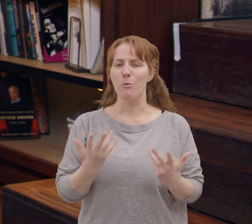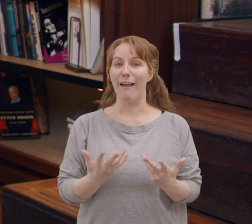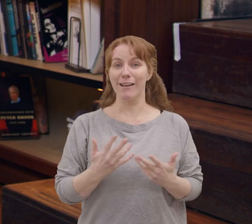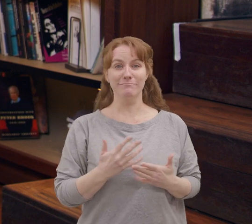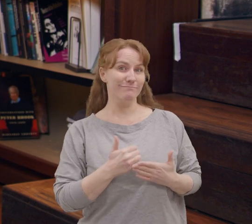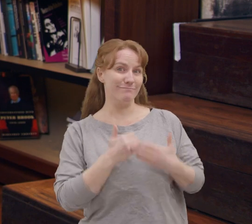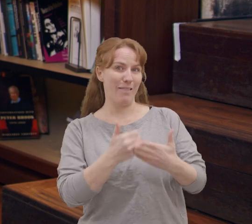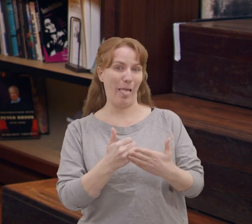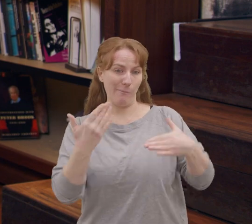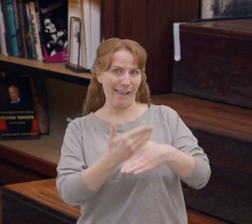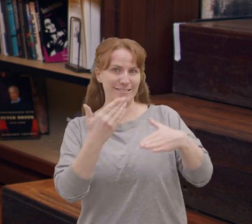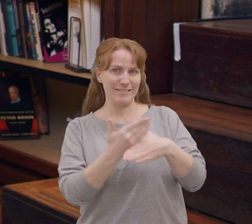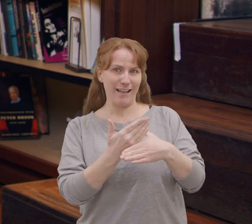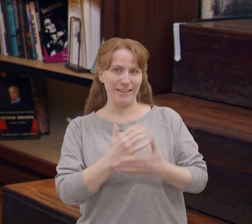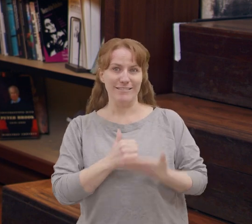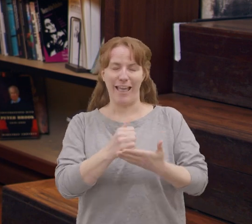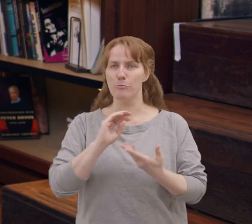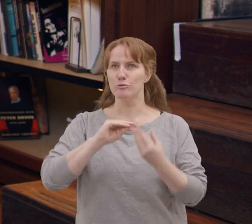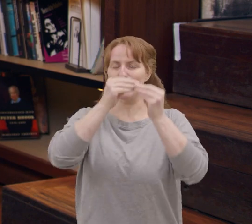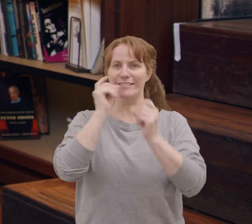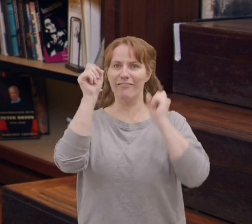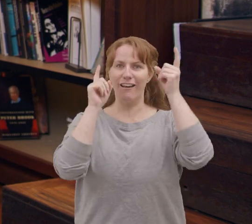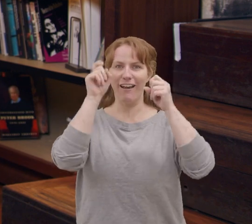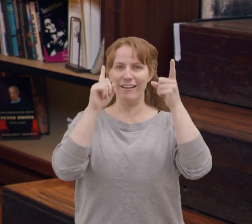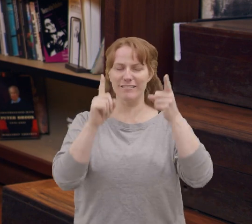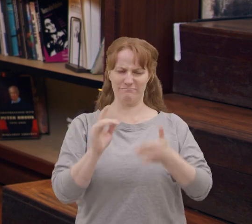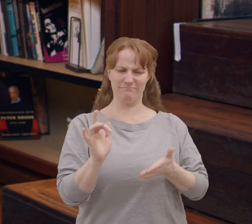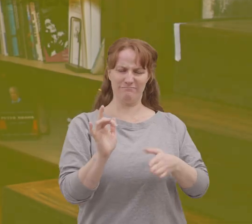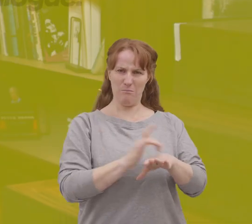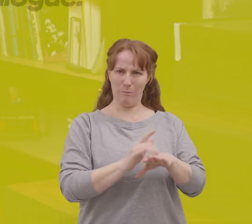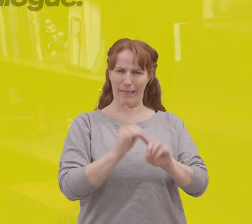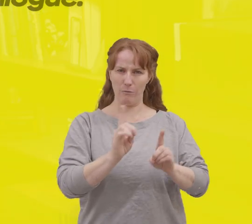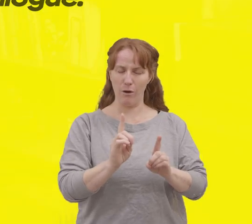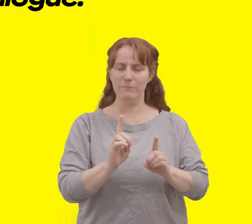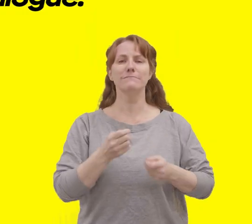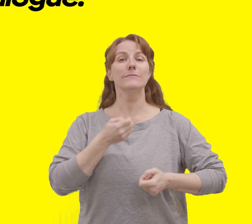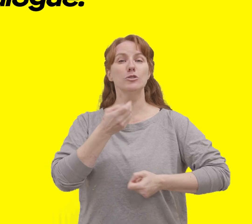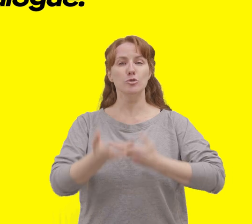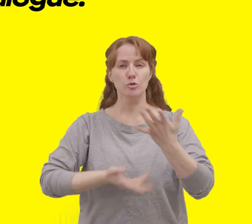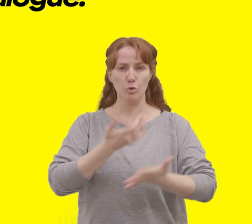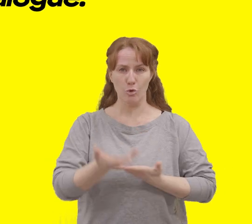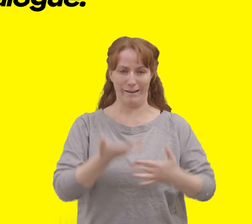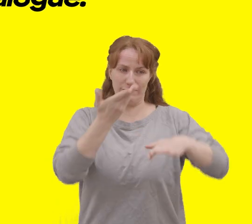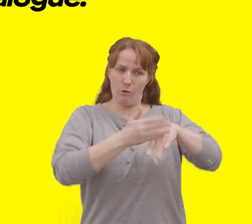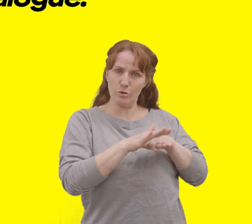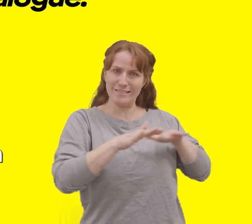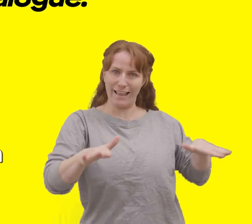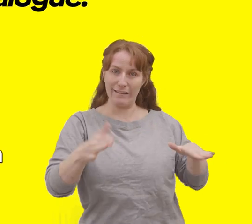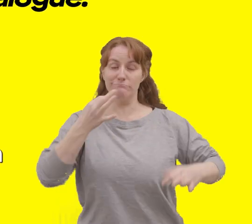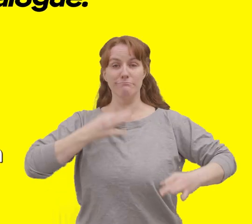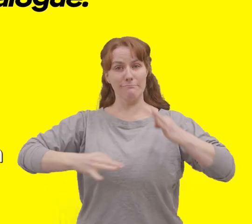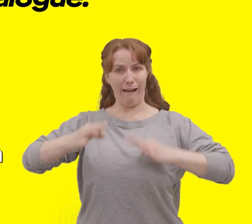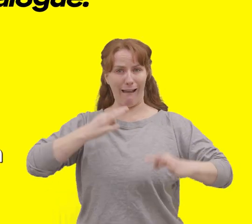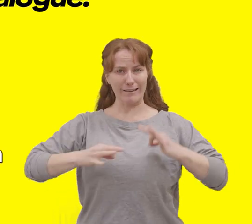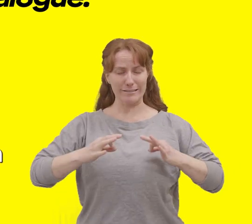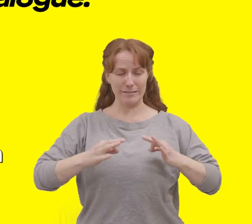some fun exercises to get some creative juices going. First of all, what is a play? A play is a form of storytelling performed live on stage where